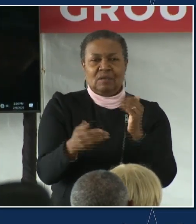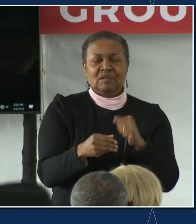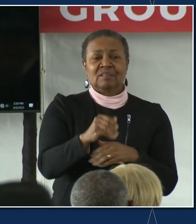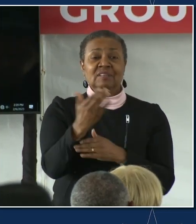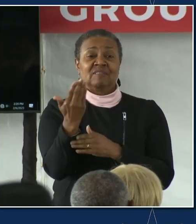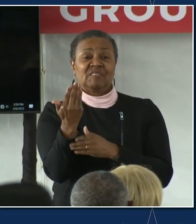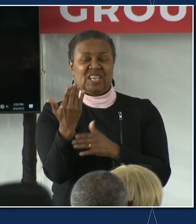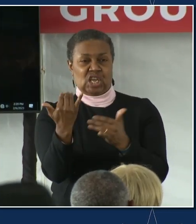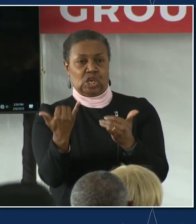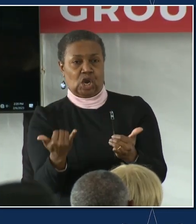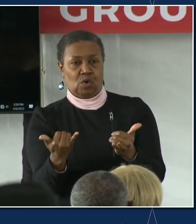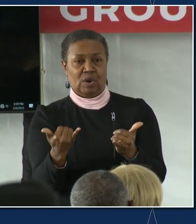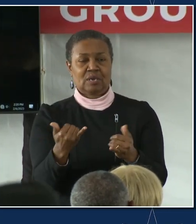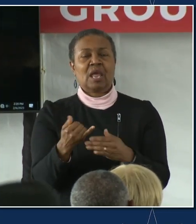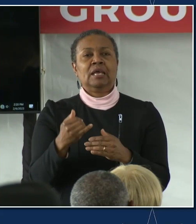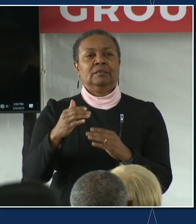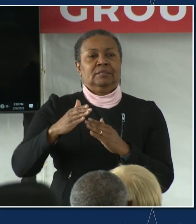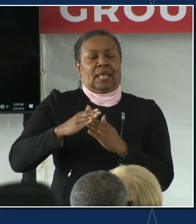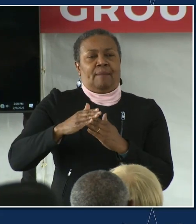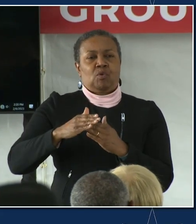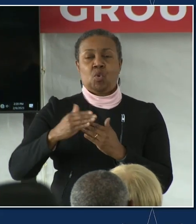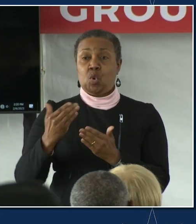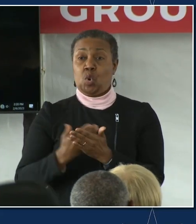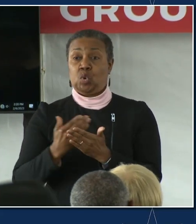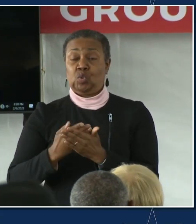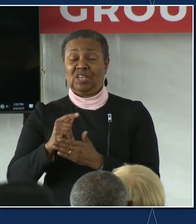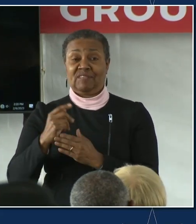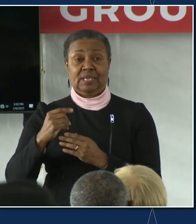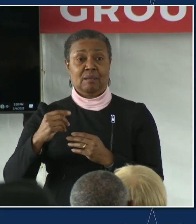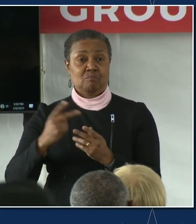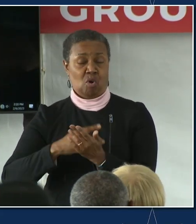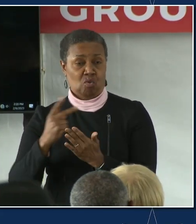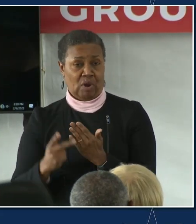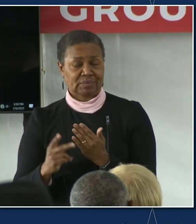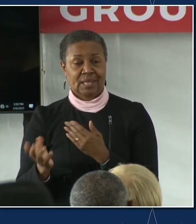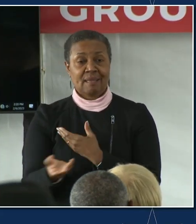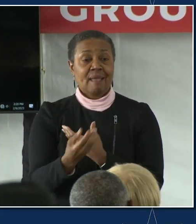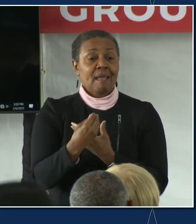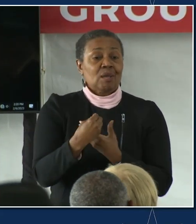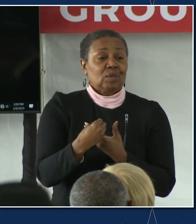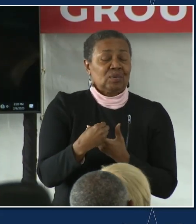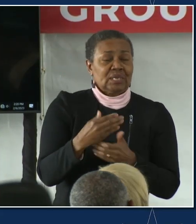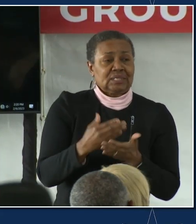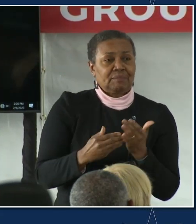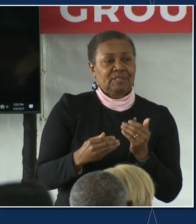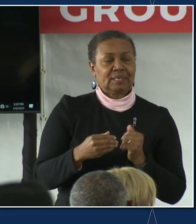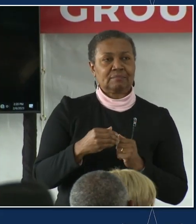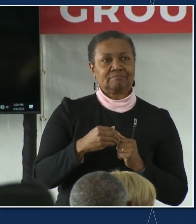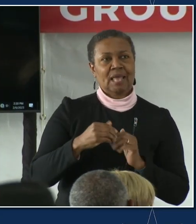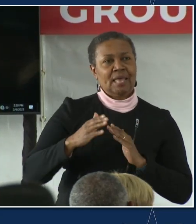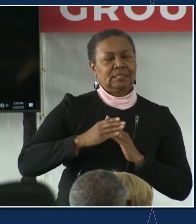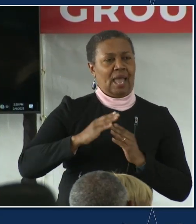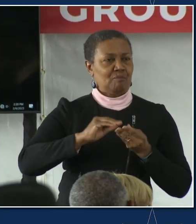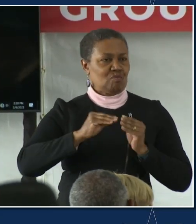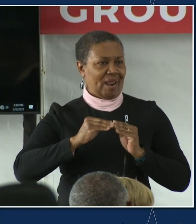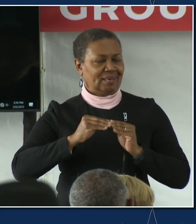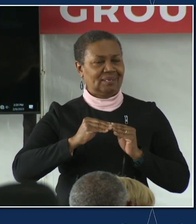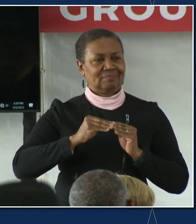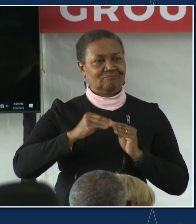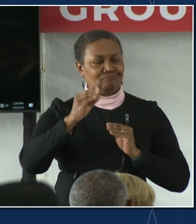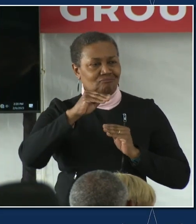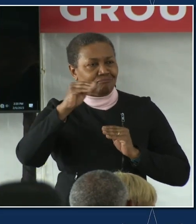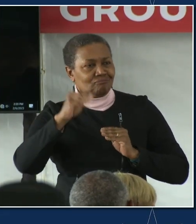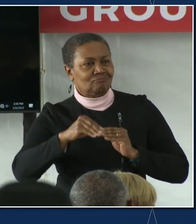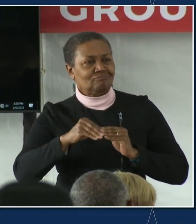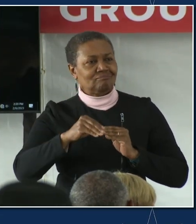15 current, premiered, or upcoming television series, including some of those highly rated and critically acclaimed